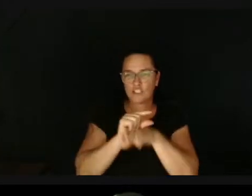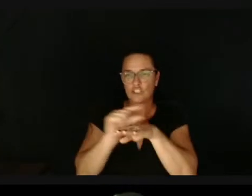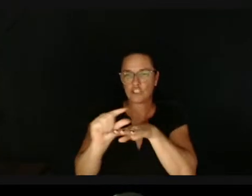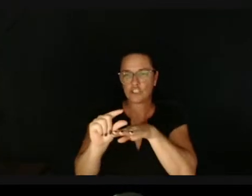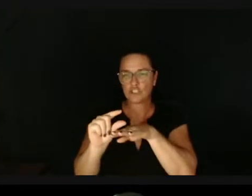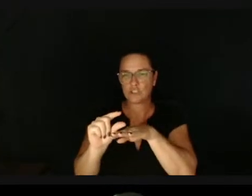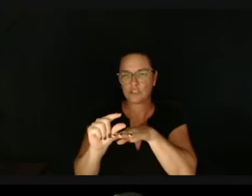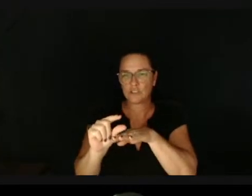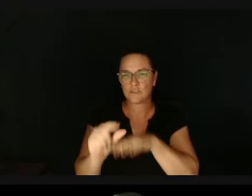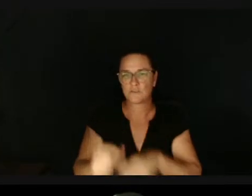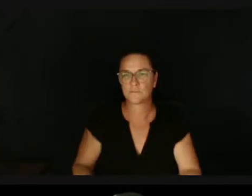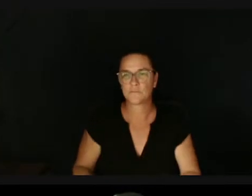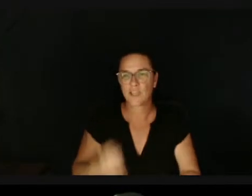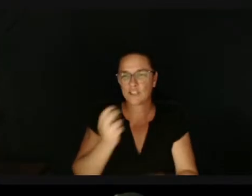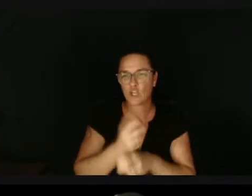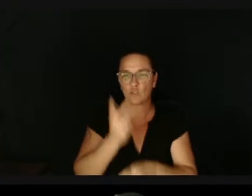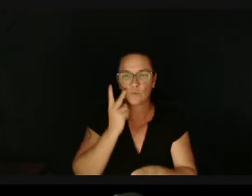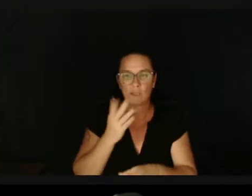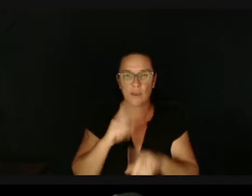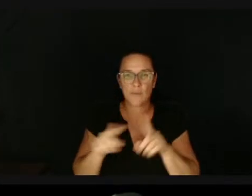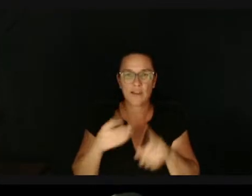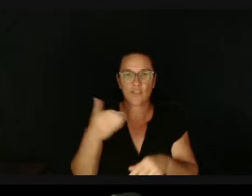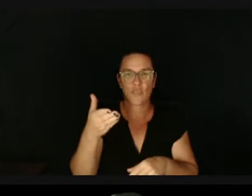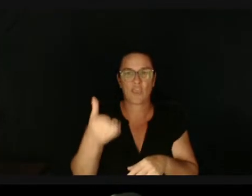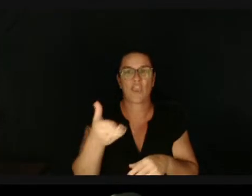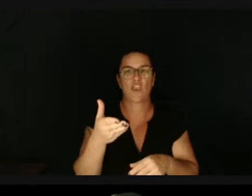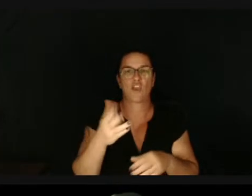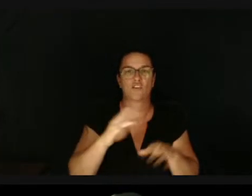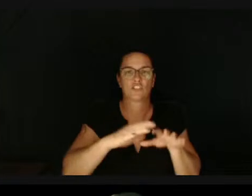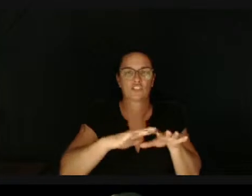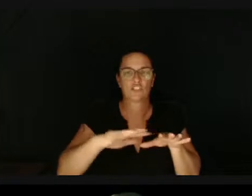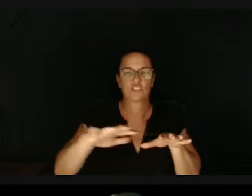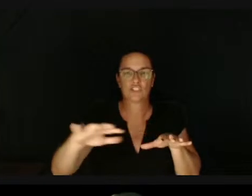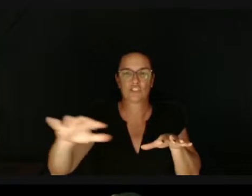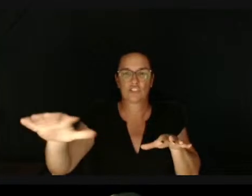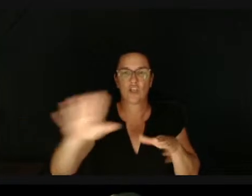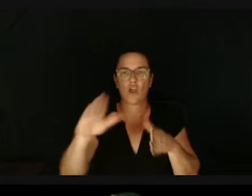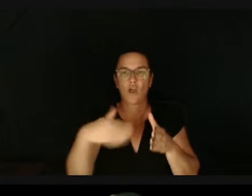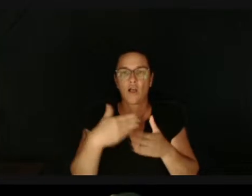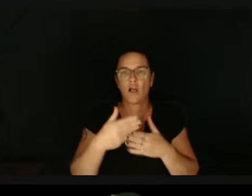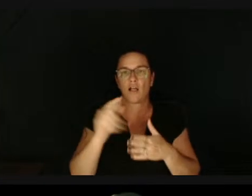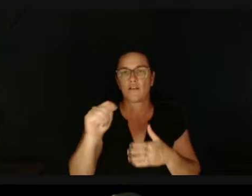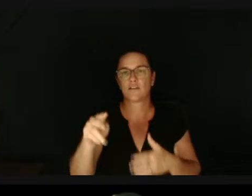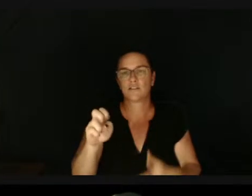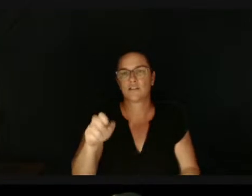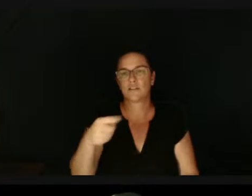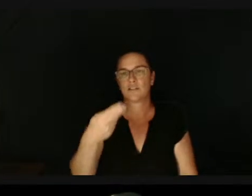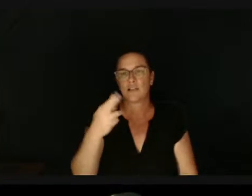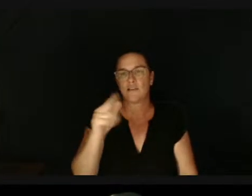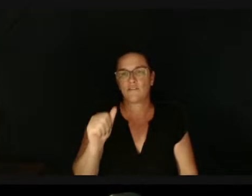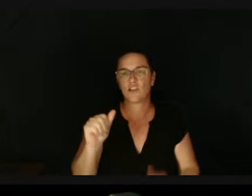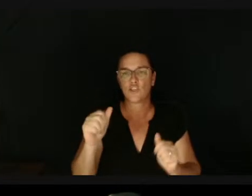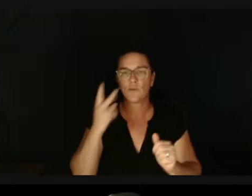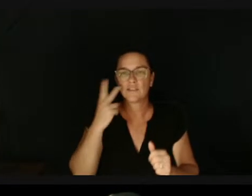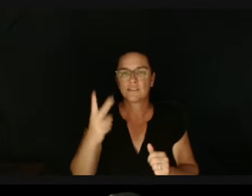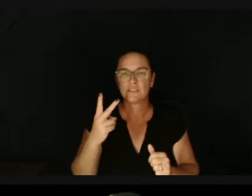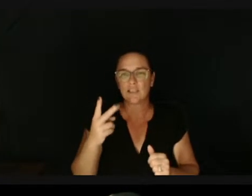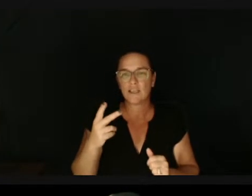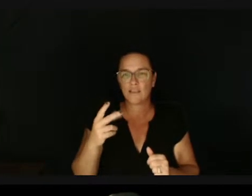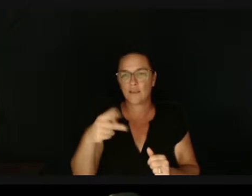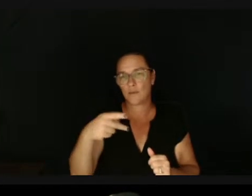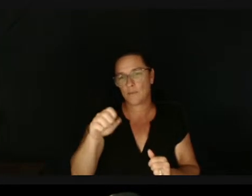And it's a little bit hard to see there, but there it is, kind of gathered bits of tephra. You see a little bit of Pele's hair, maybe not the best unless